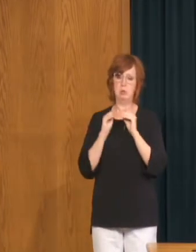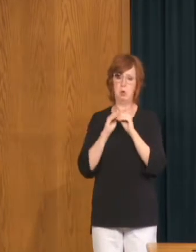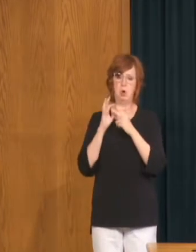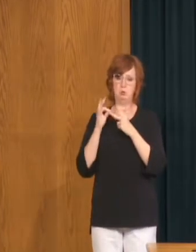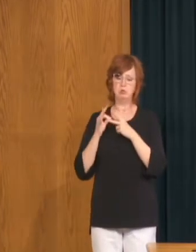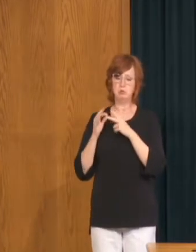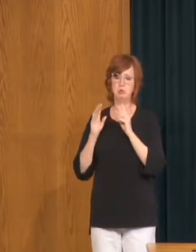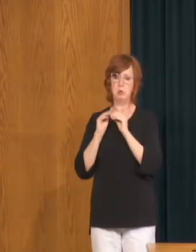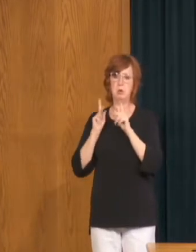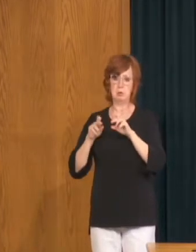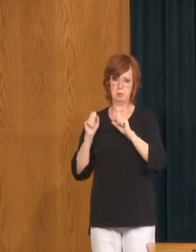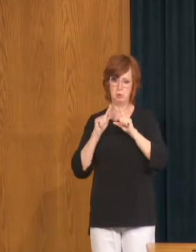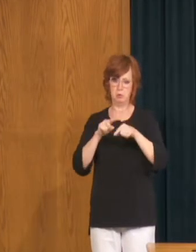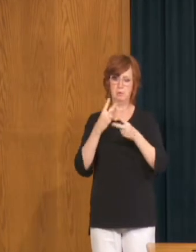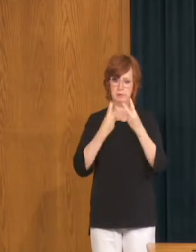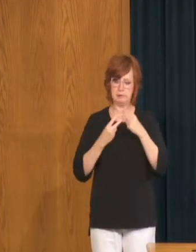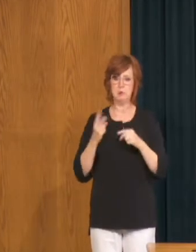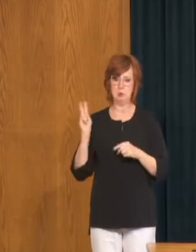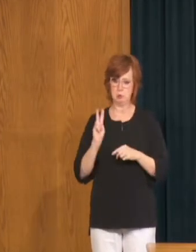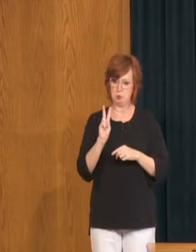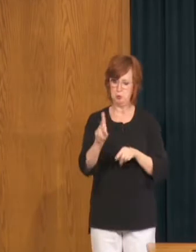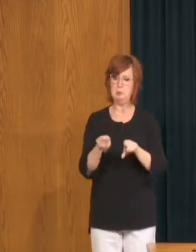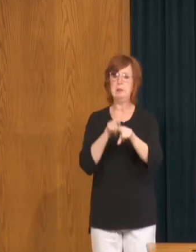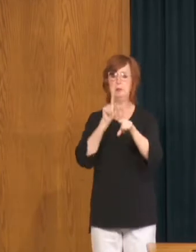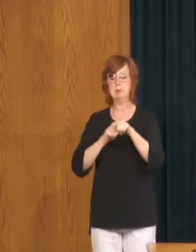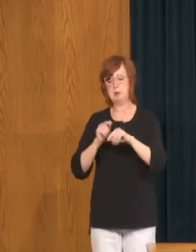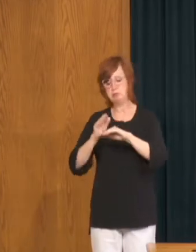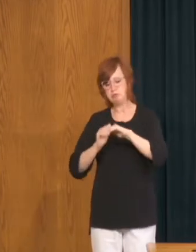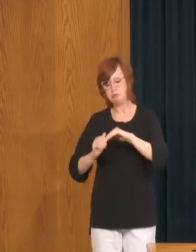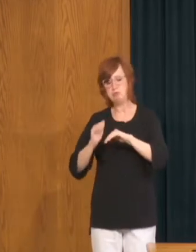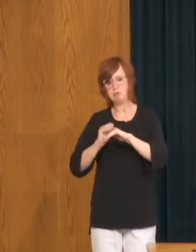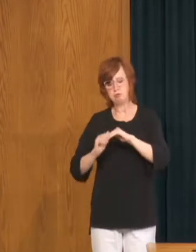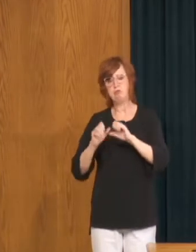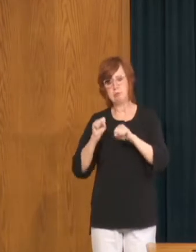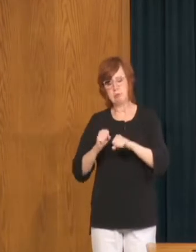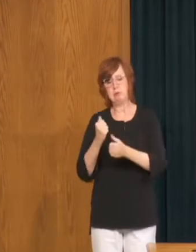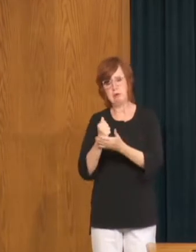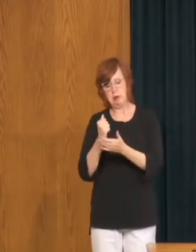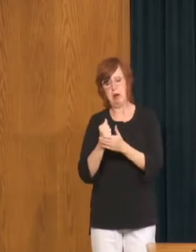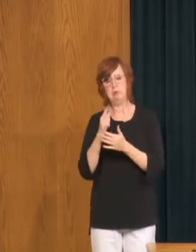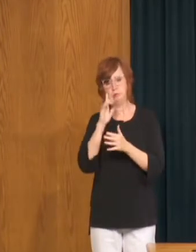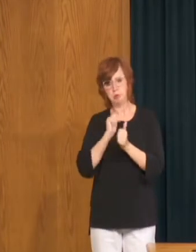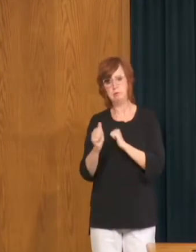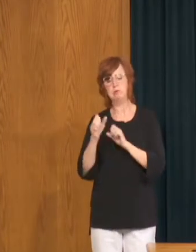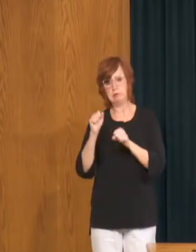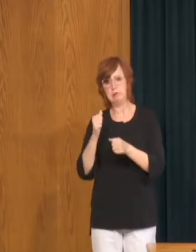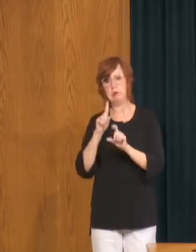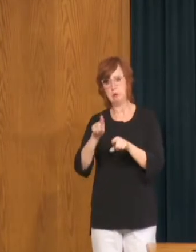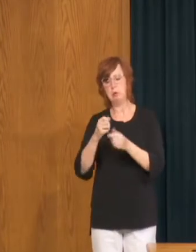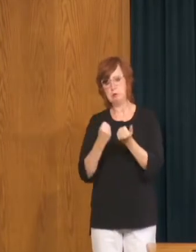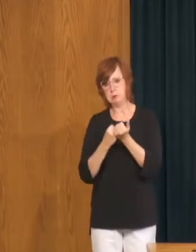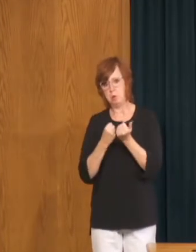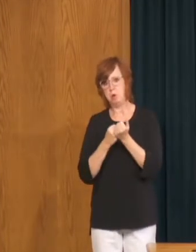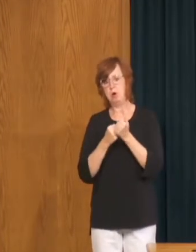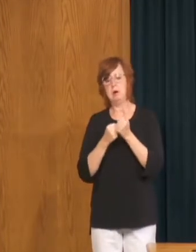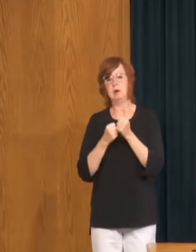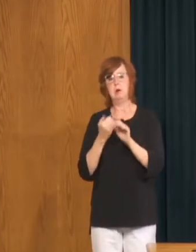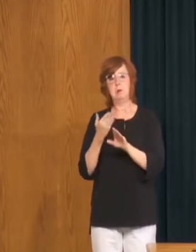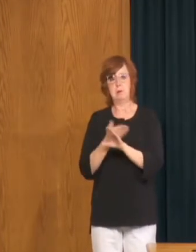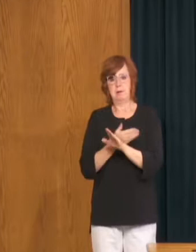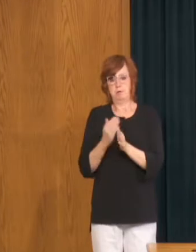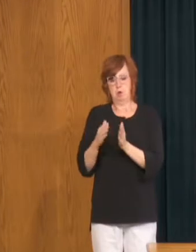more opportunities to visit family and loved ones in these facilities, while still ensuring that every precaution to keep